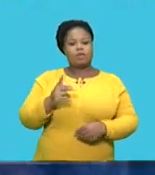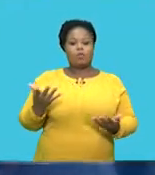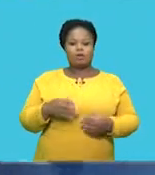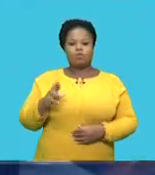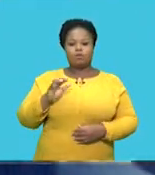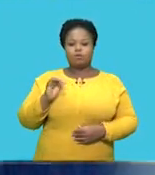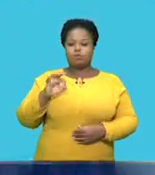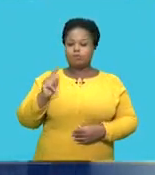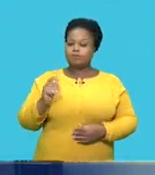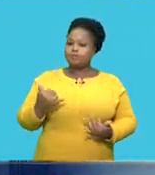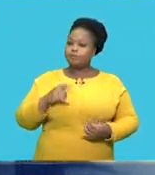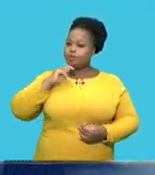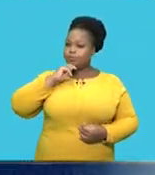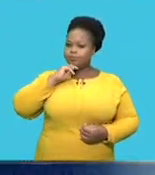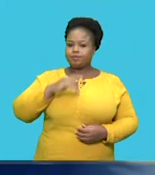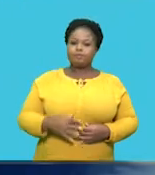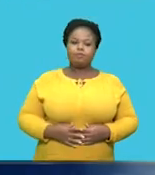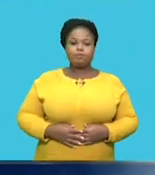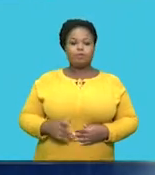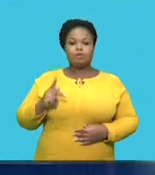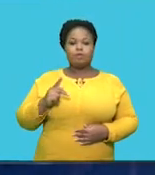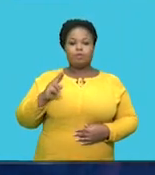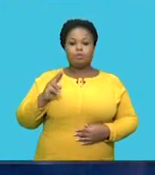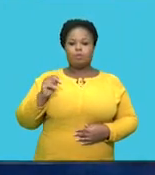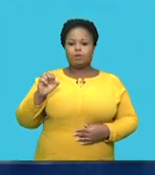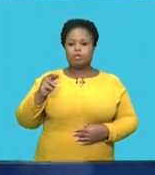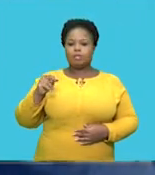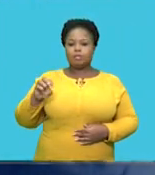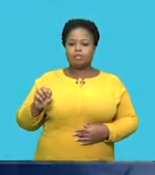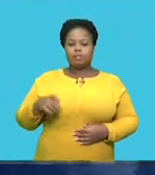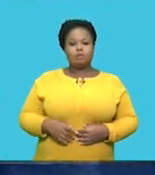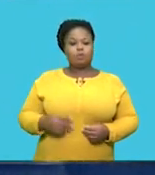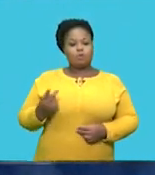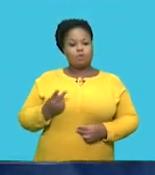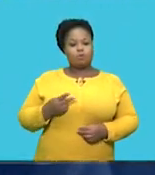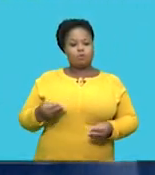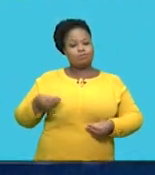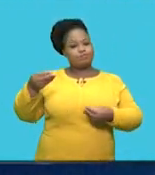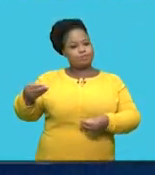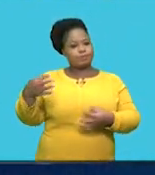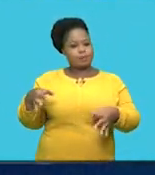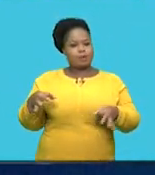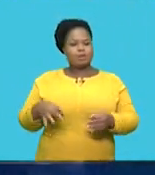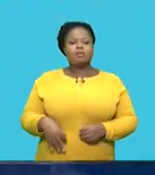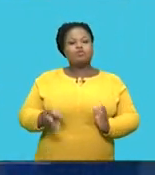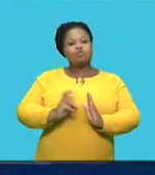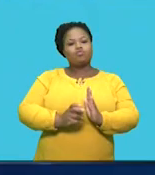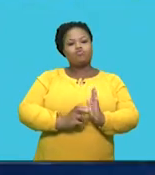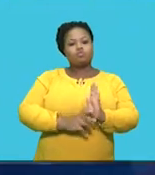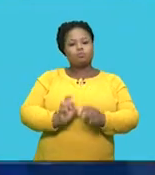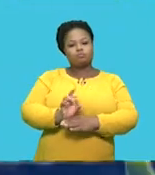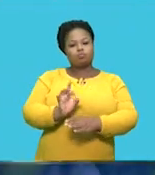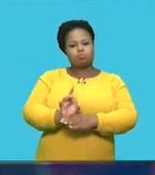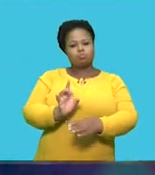pejana kajeno. Kunene o bile a fana ka dipampitshana tsa kgothaletso tshebedisong e bolokehileng ya